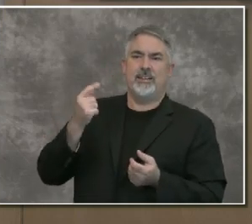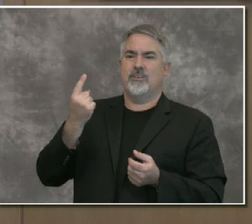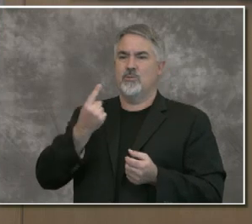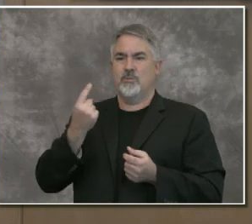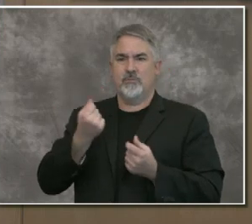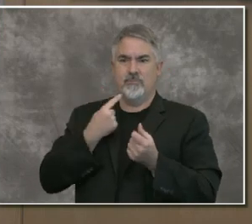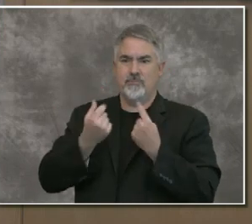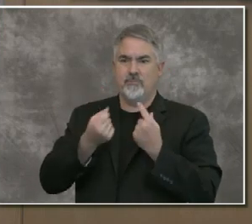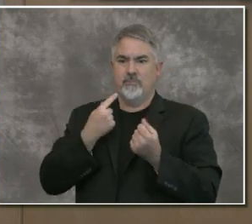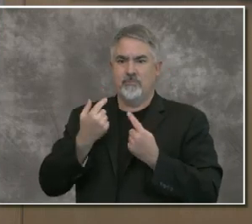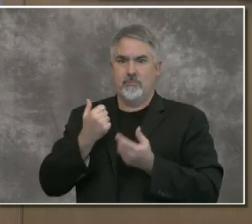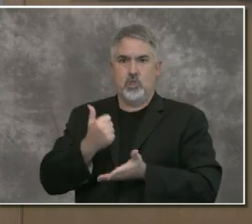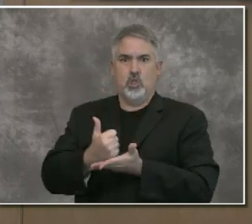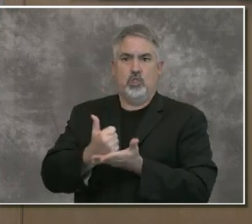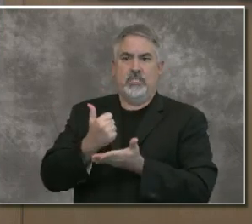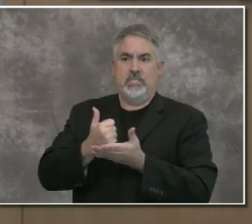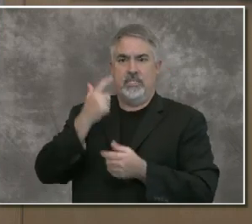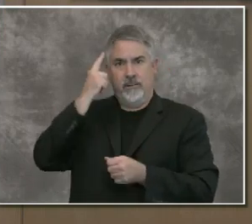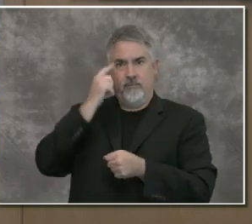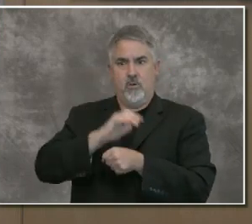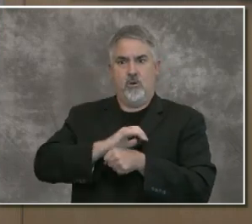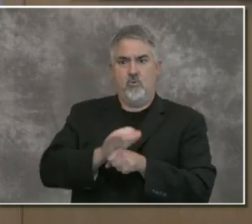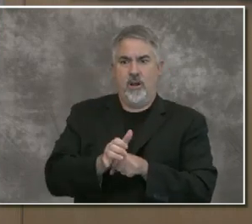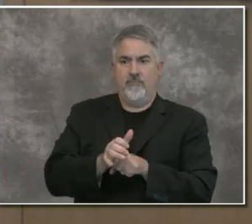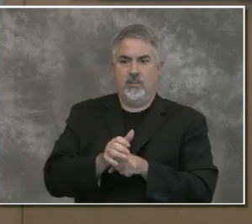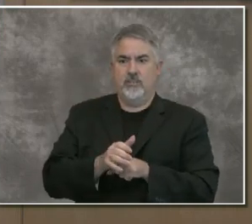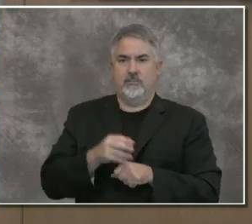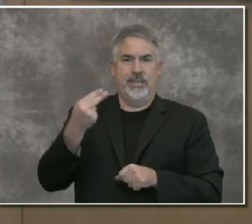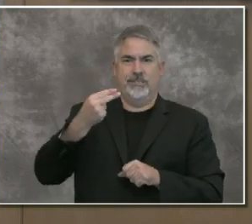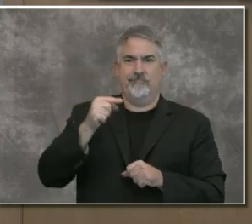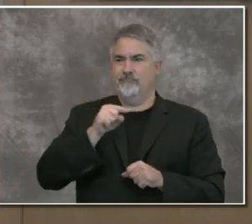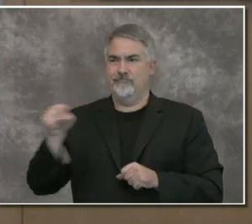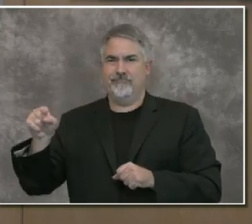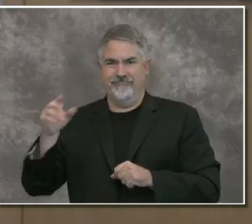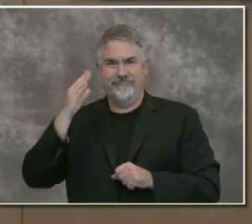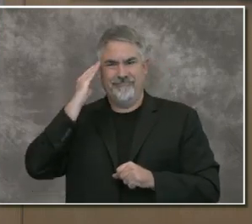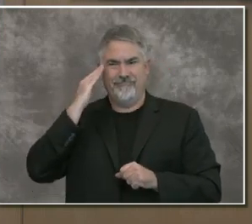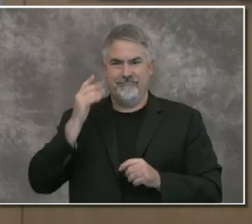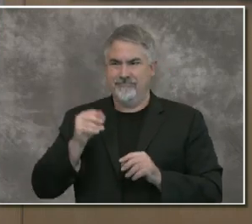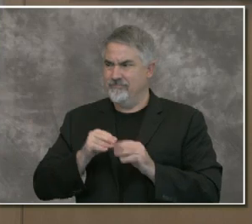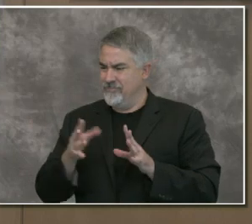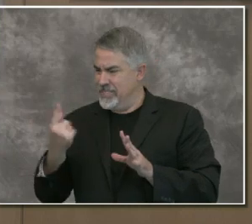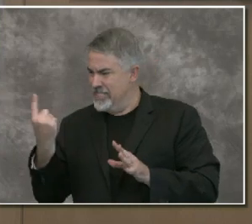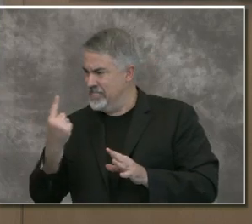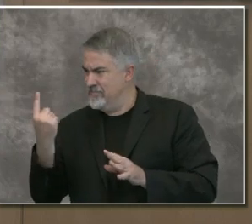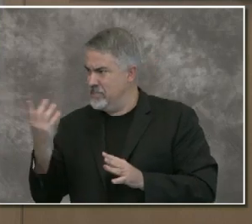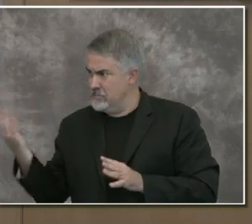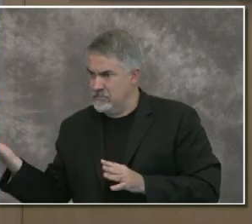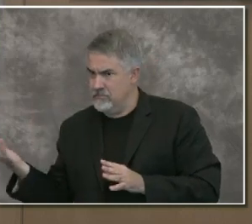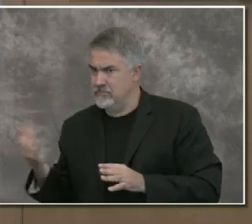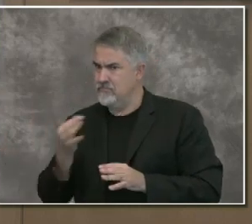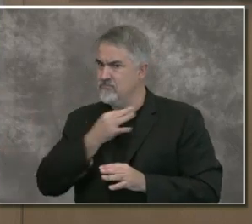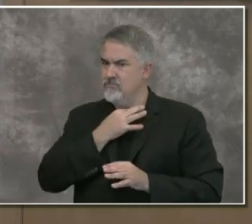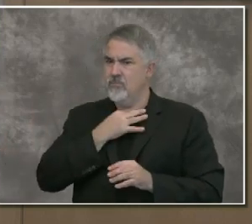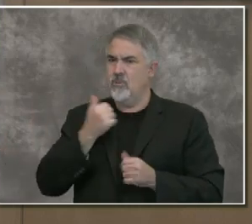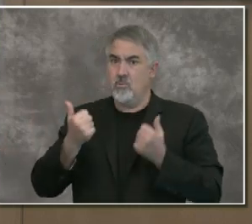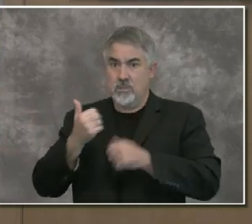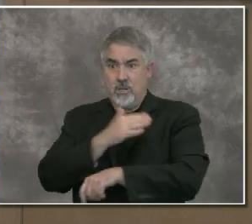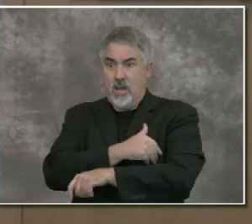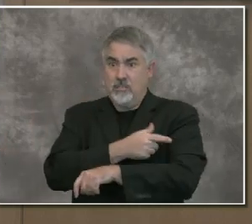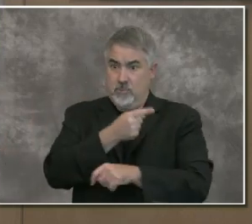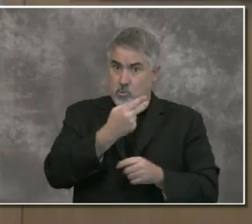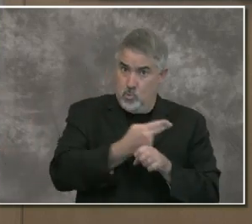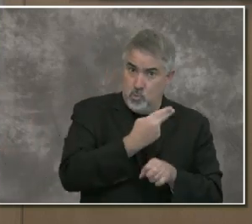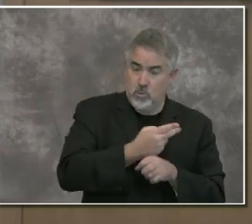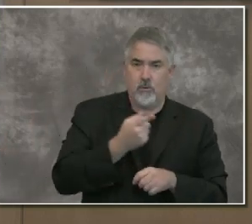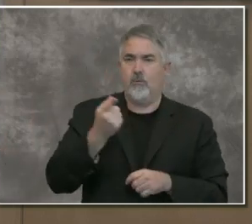in the county? And if so, can you please explain and specify which hospitals are using them and how it's going?